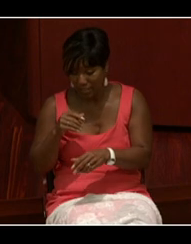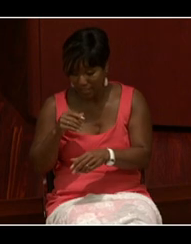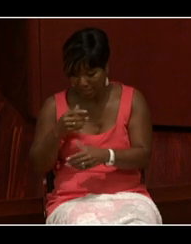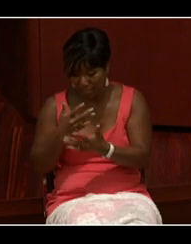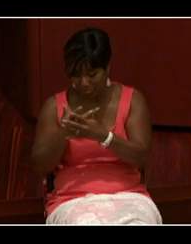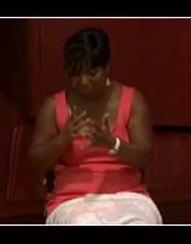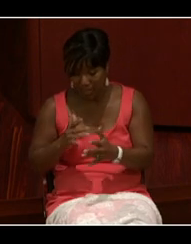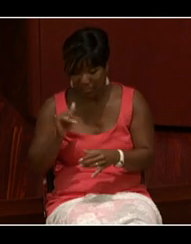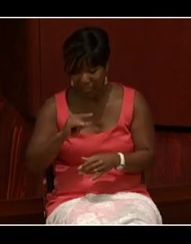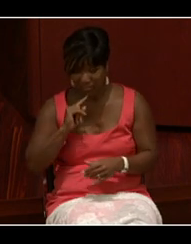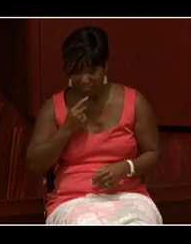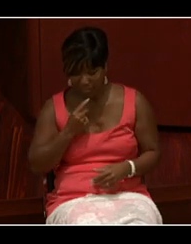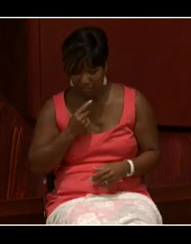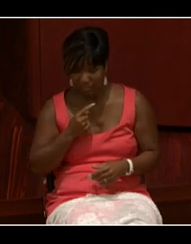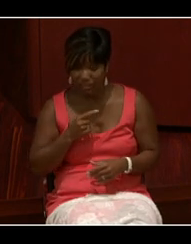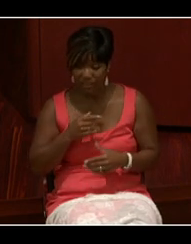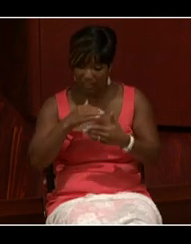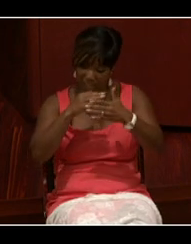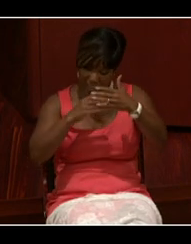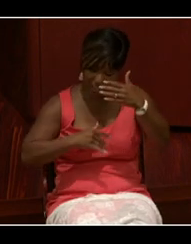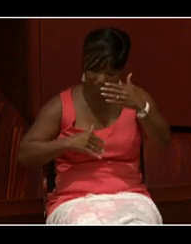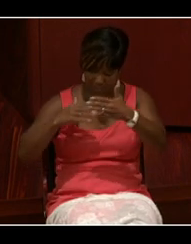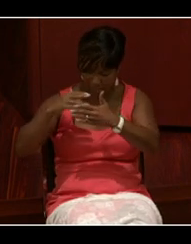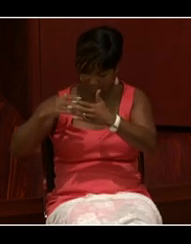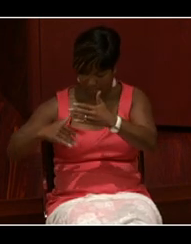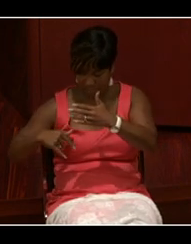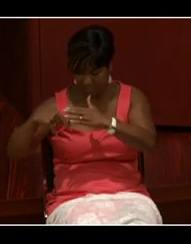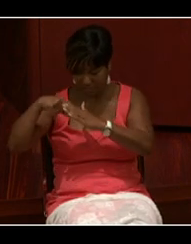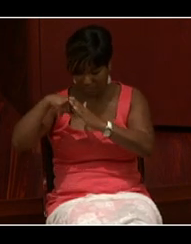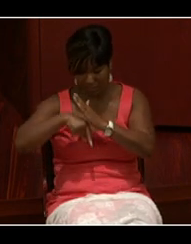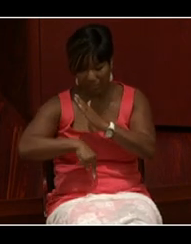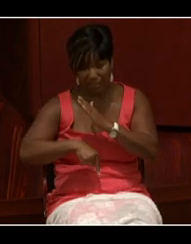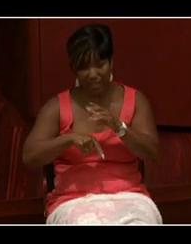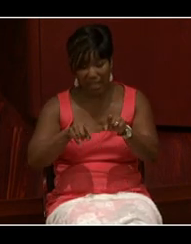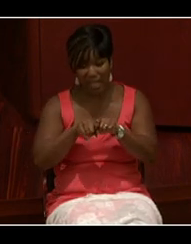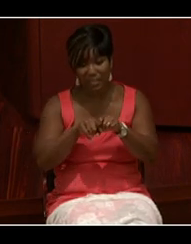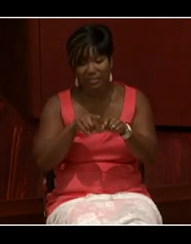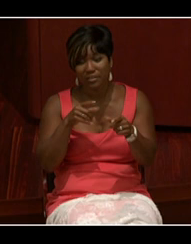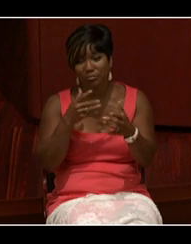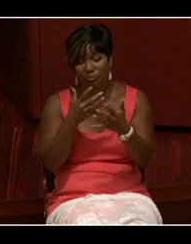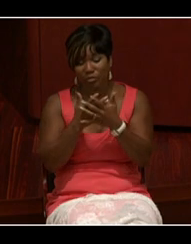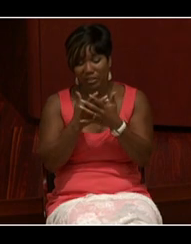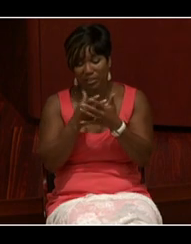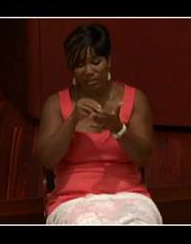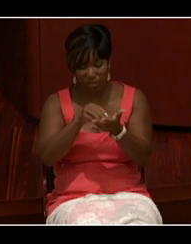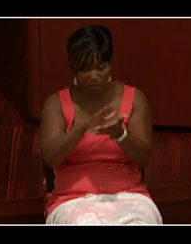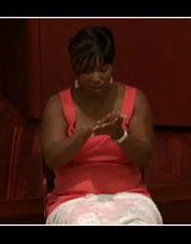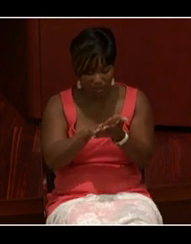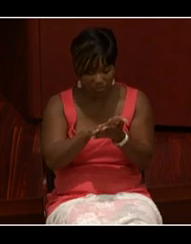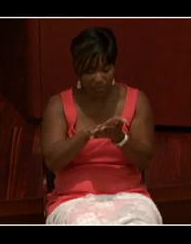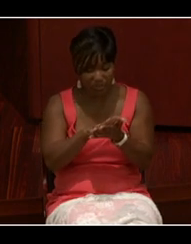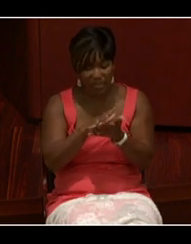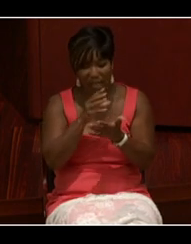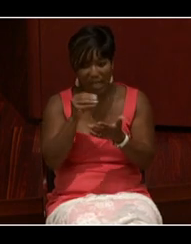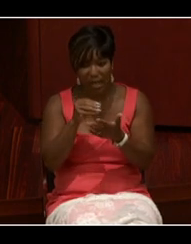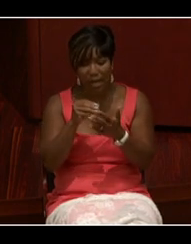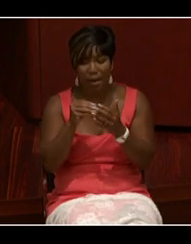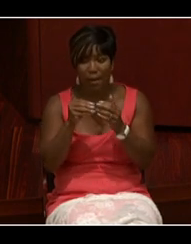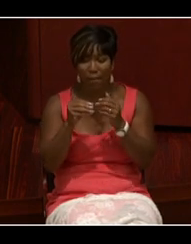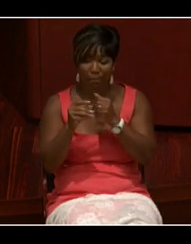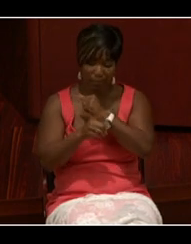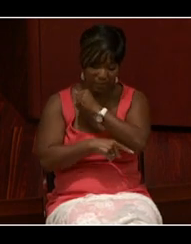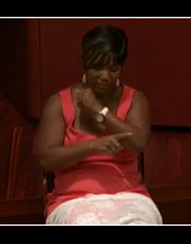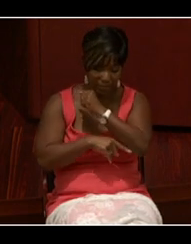These lists can be rather extensive, as the prison documents and punishes